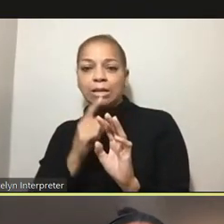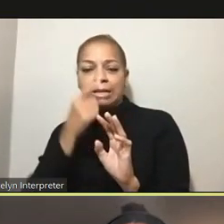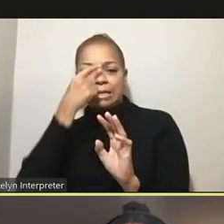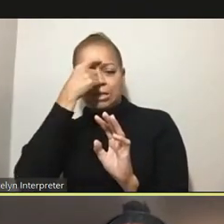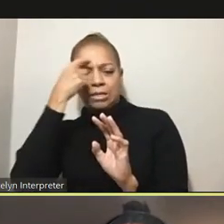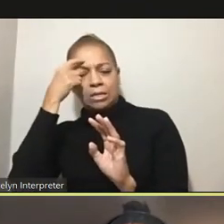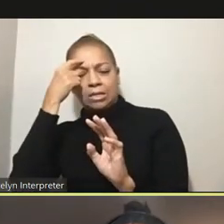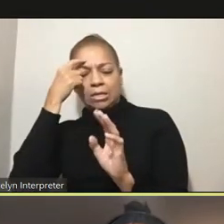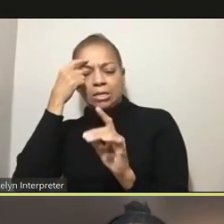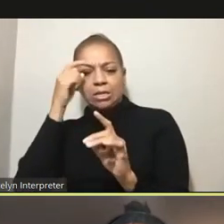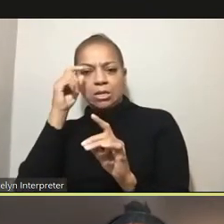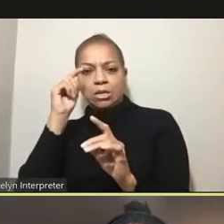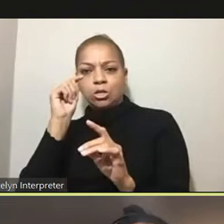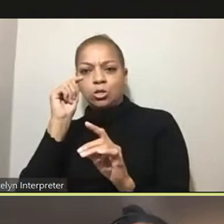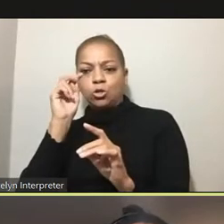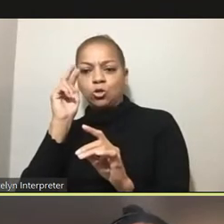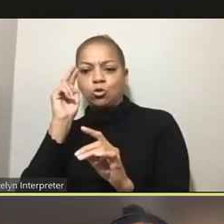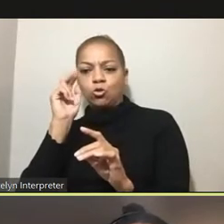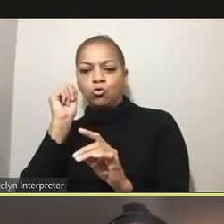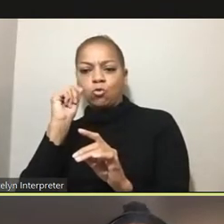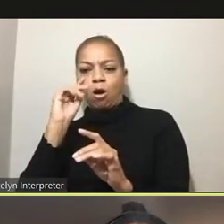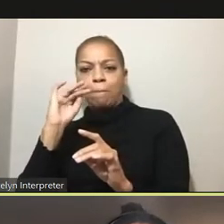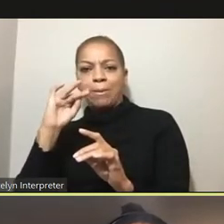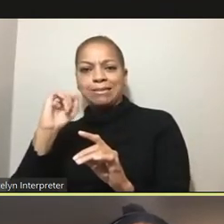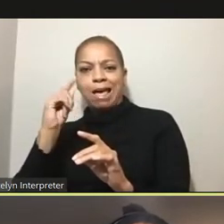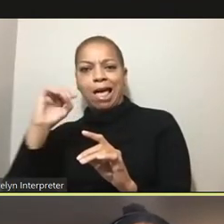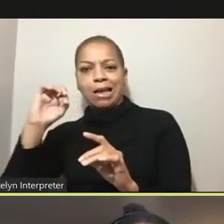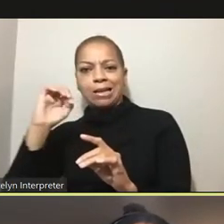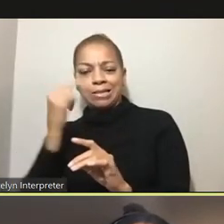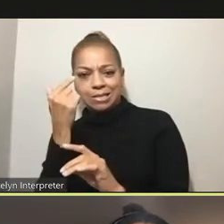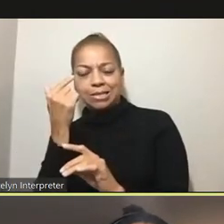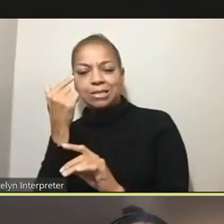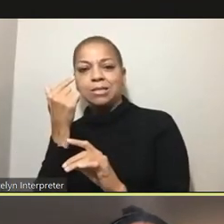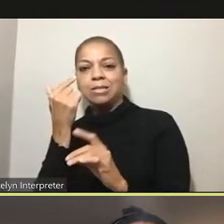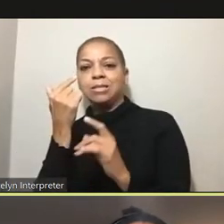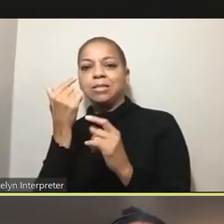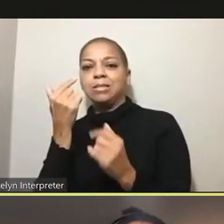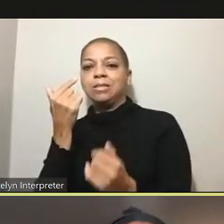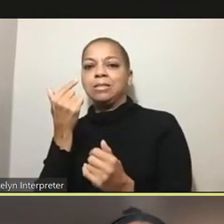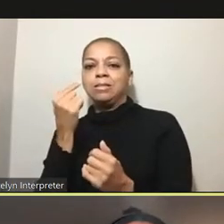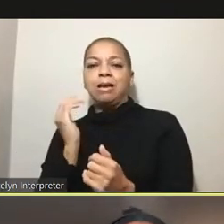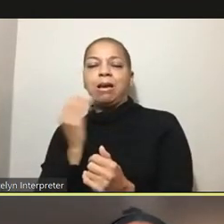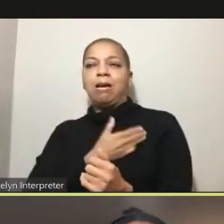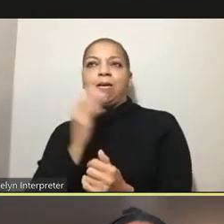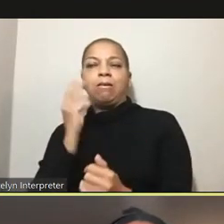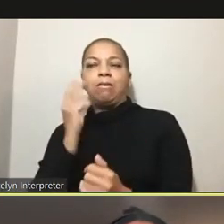it actually belittles our intellectual capacity, and it also